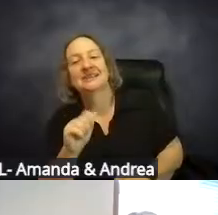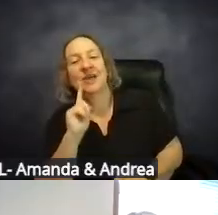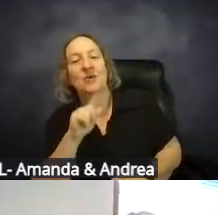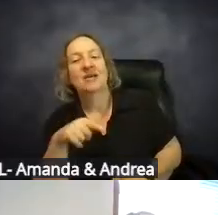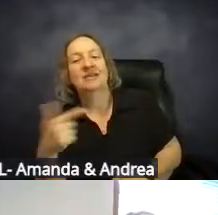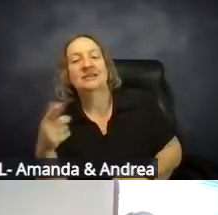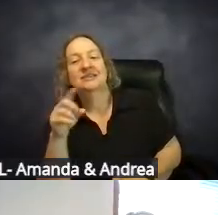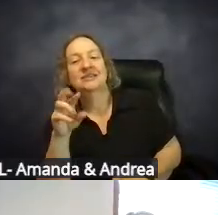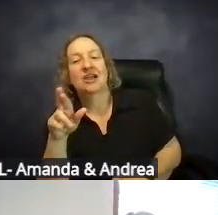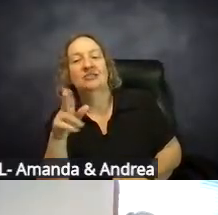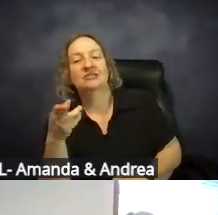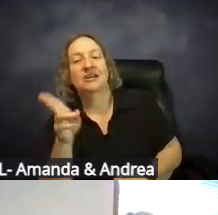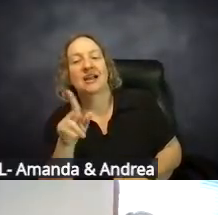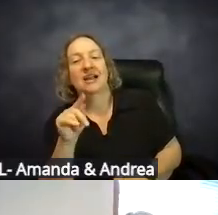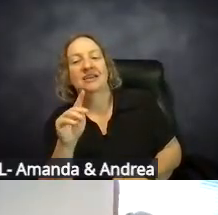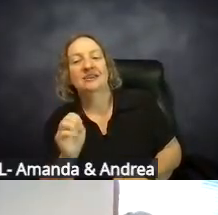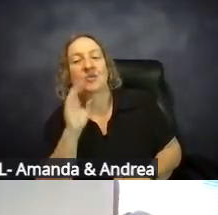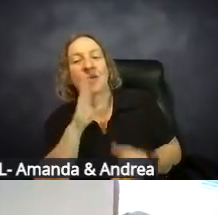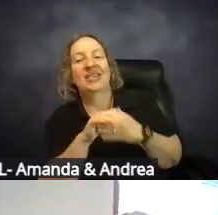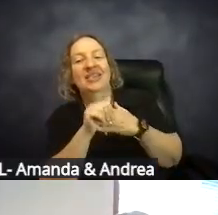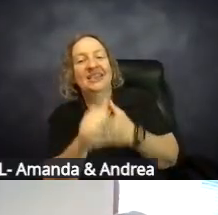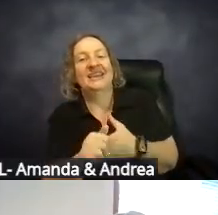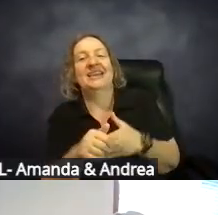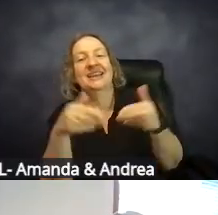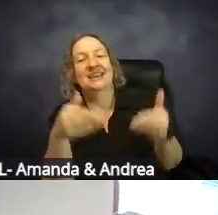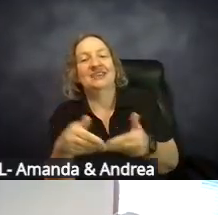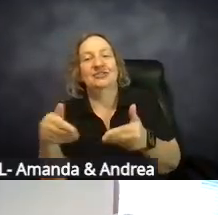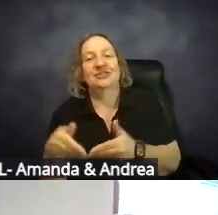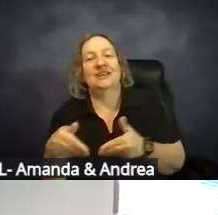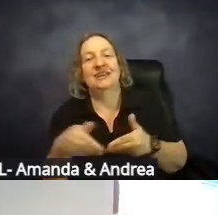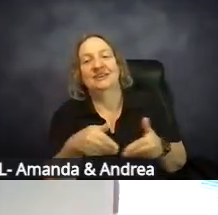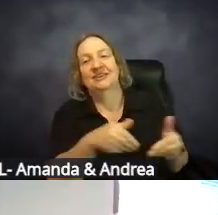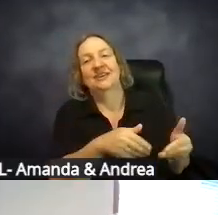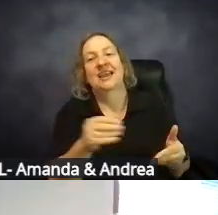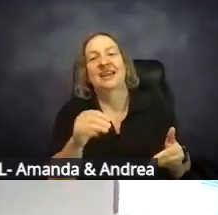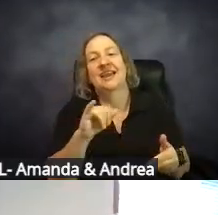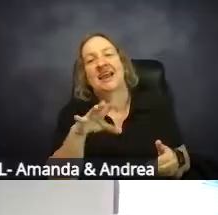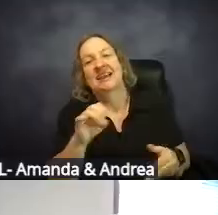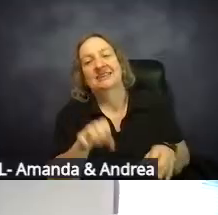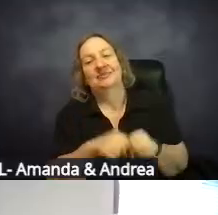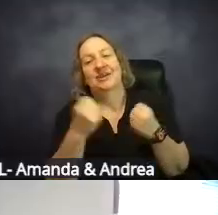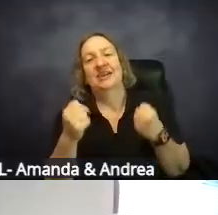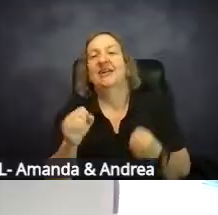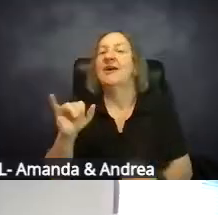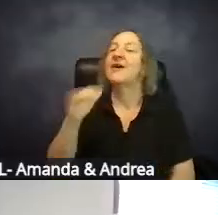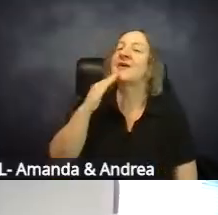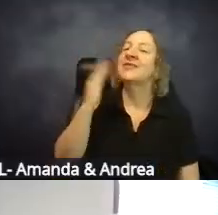Hunt, who will lead us through some intros and icebreaker. Thank you.